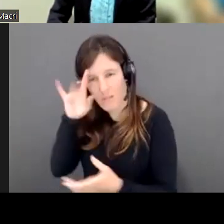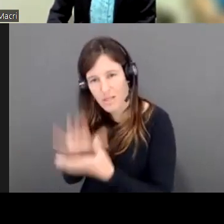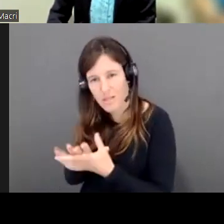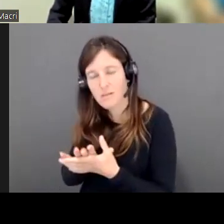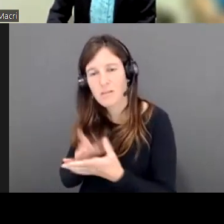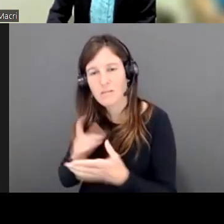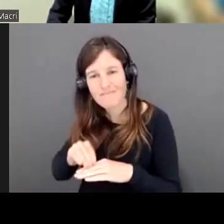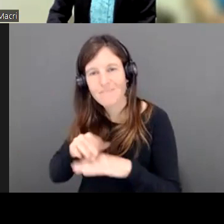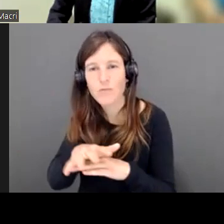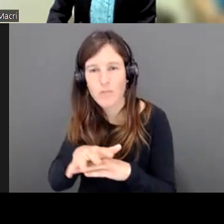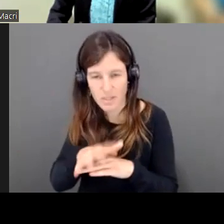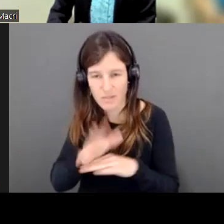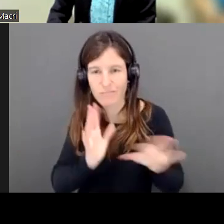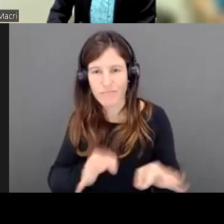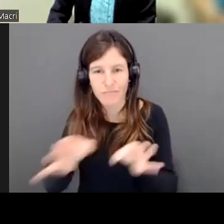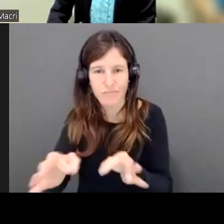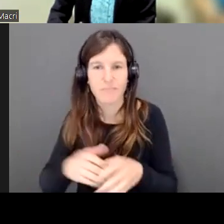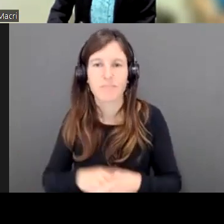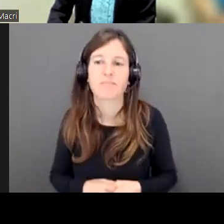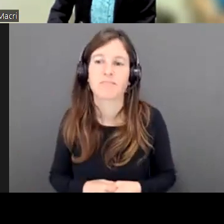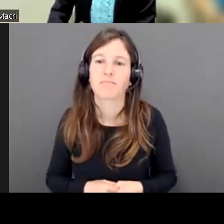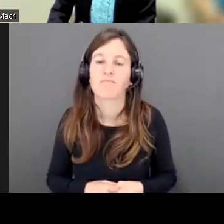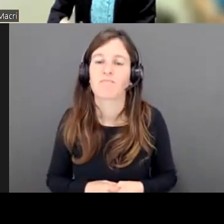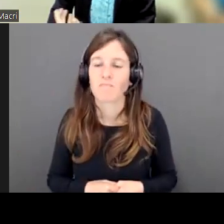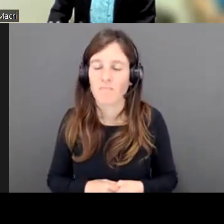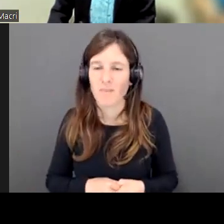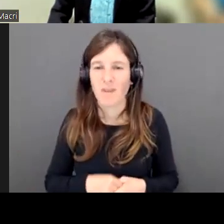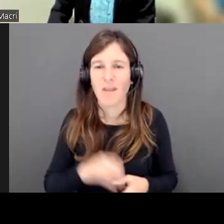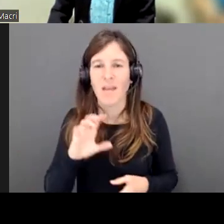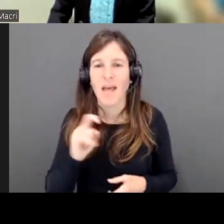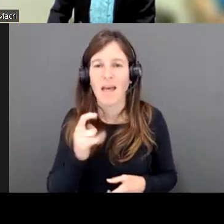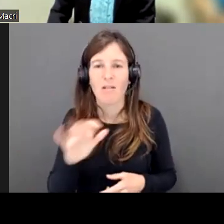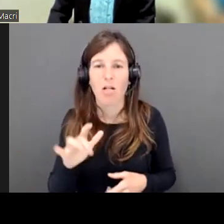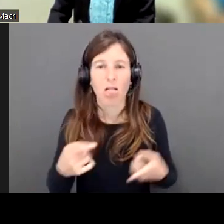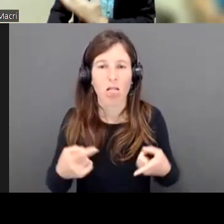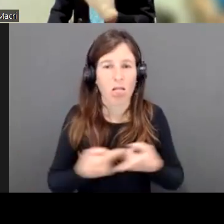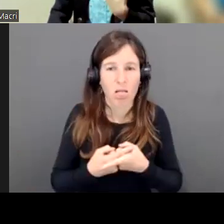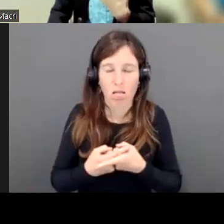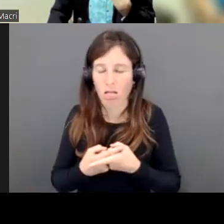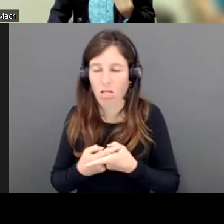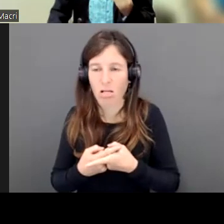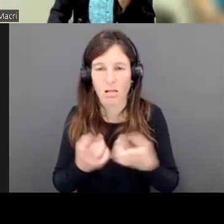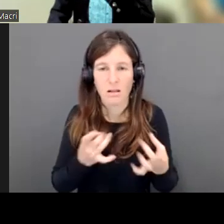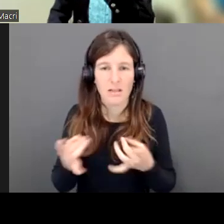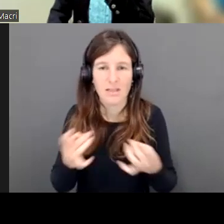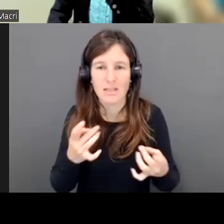And we know that these unresolved ethical challenges can cause moral distress for all involved, right? So when we're thinking about these